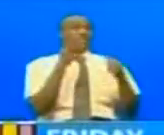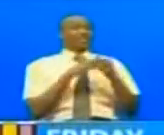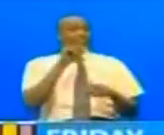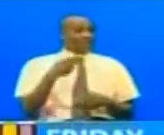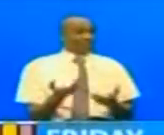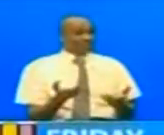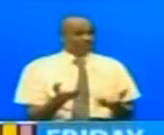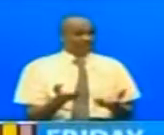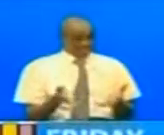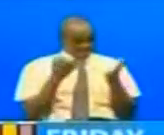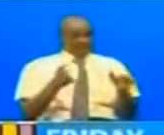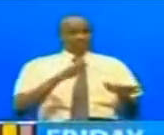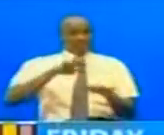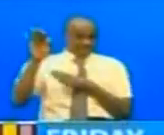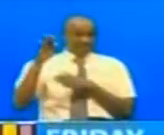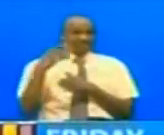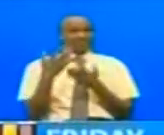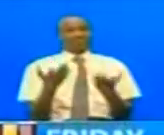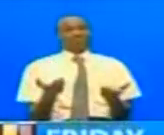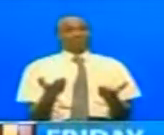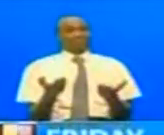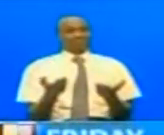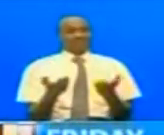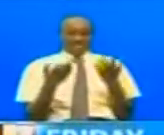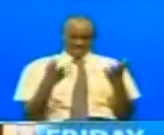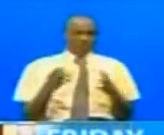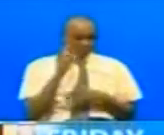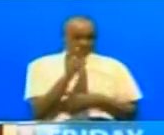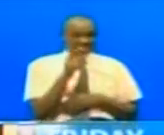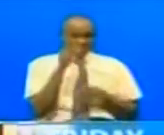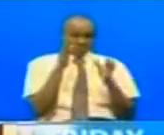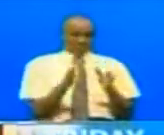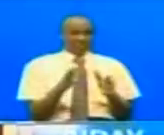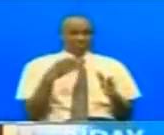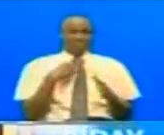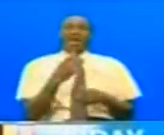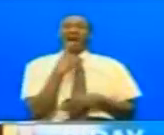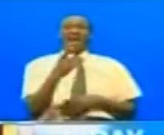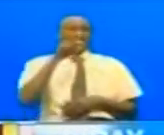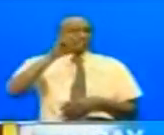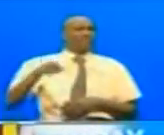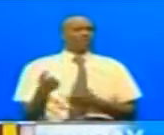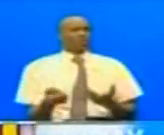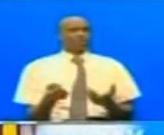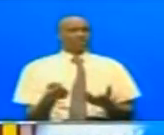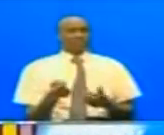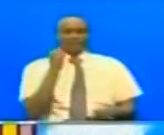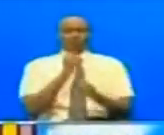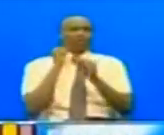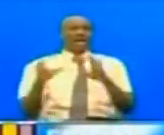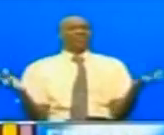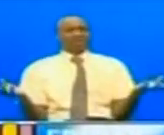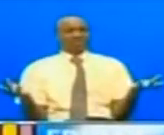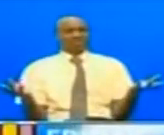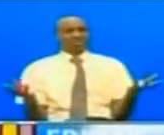now the parliament was dissolved. Okay. So you can now imagine somebody who is handling 100 million, and he does nothing.